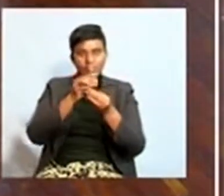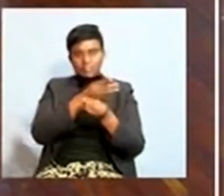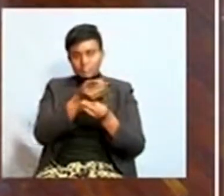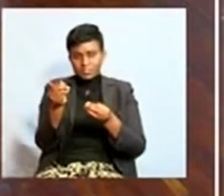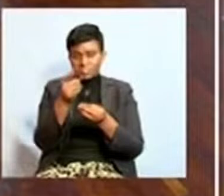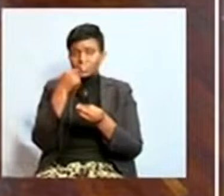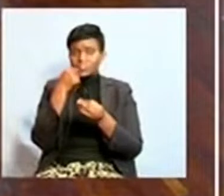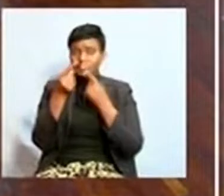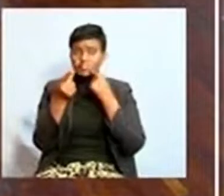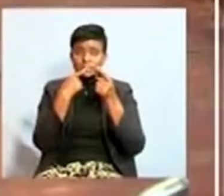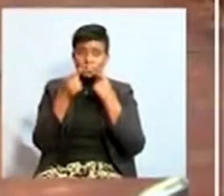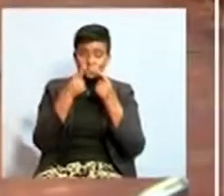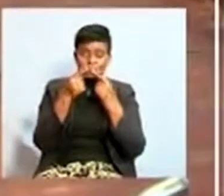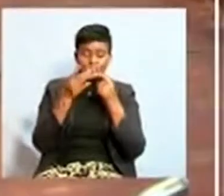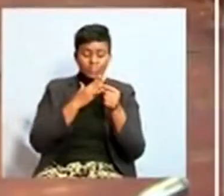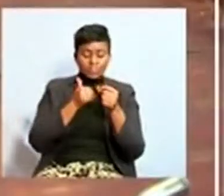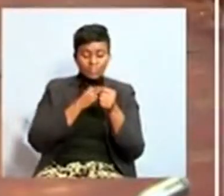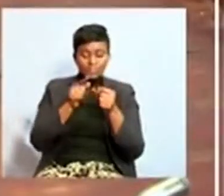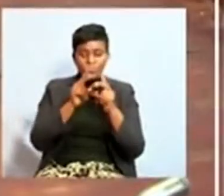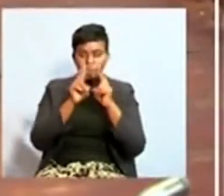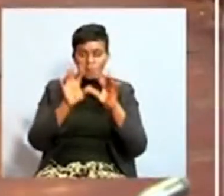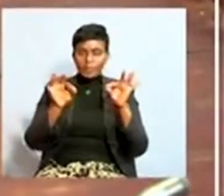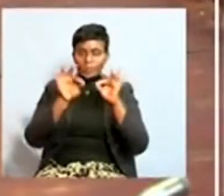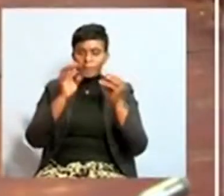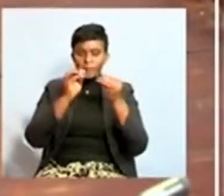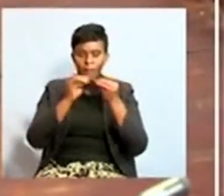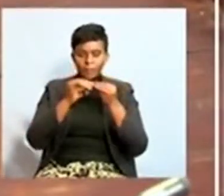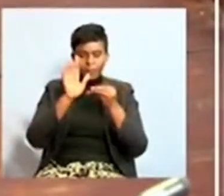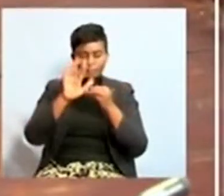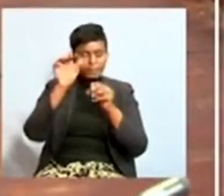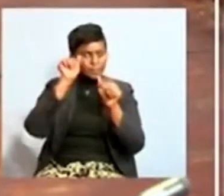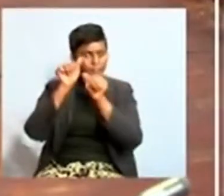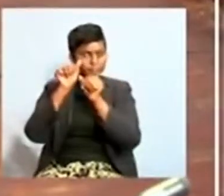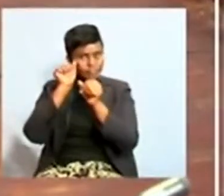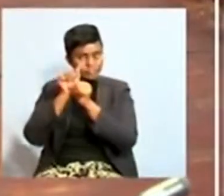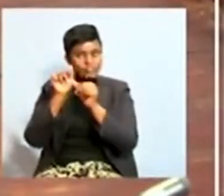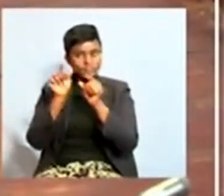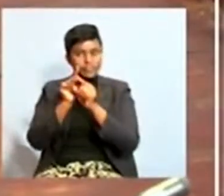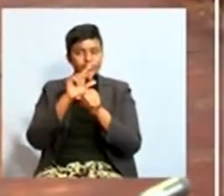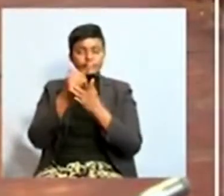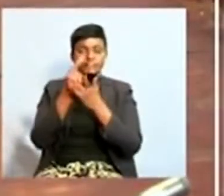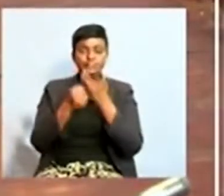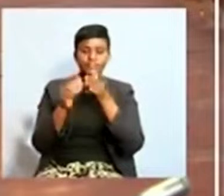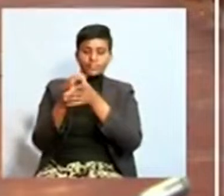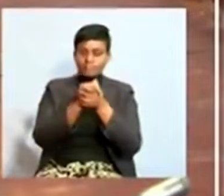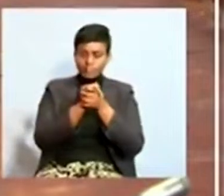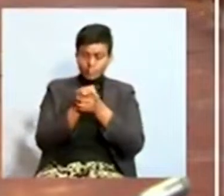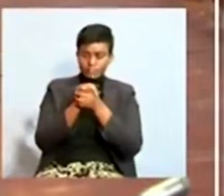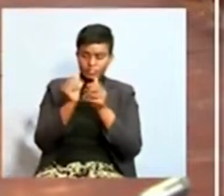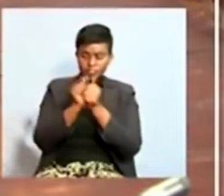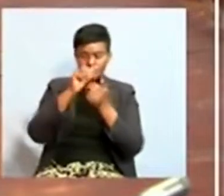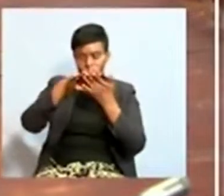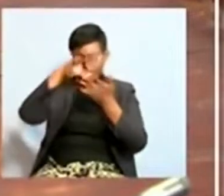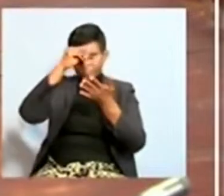said. I think an important part of the agreement is the cooperation and the